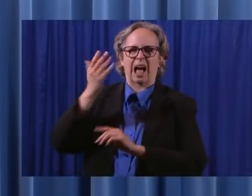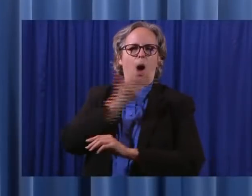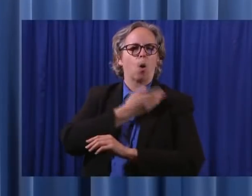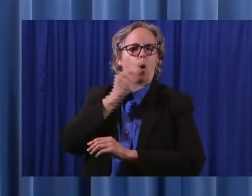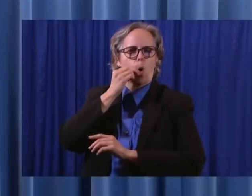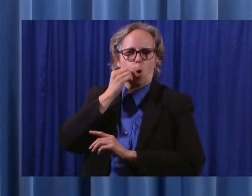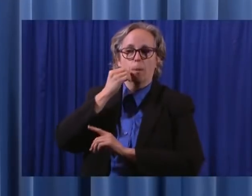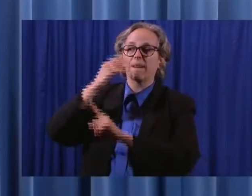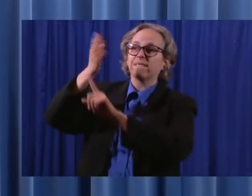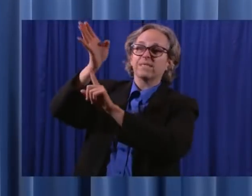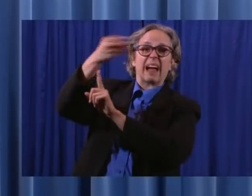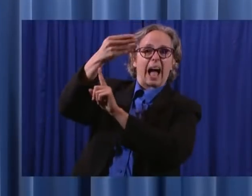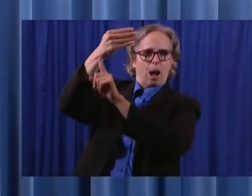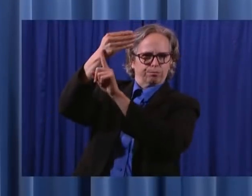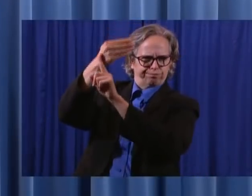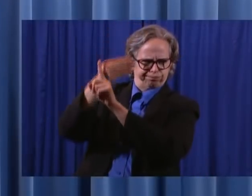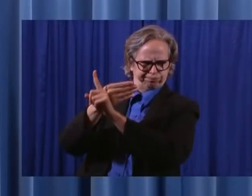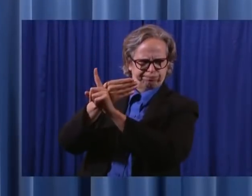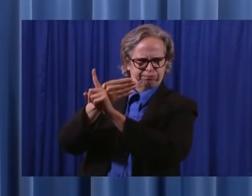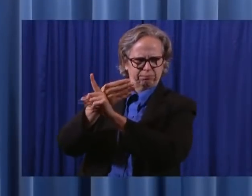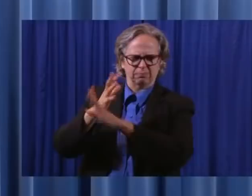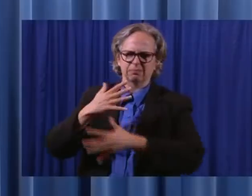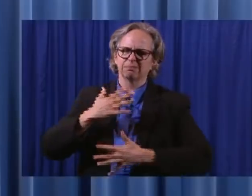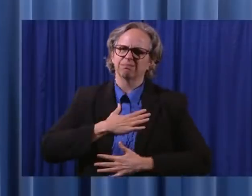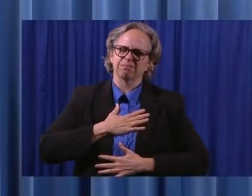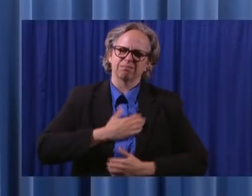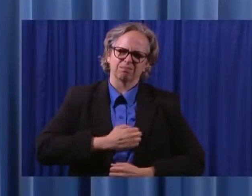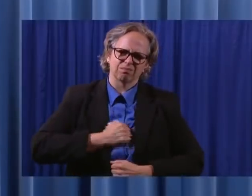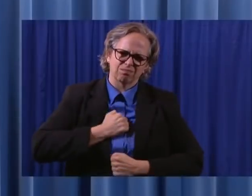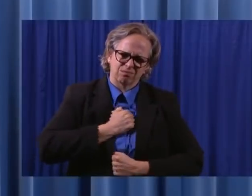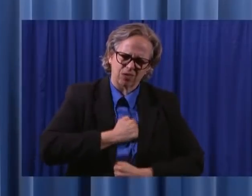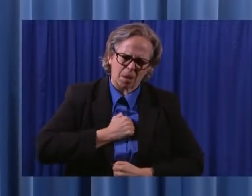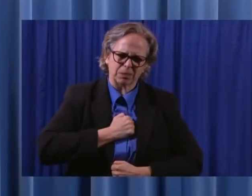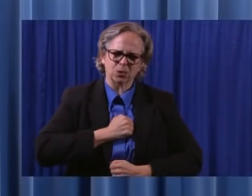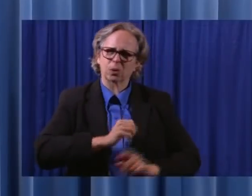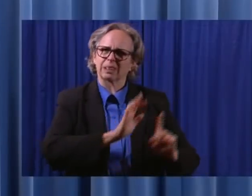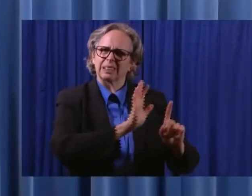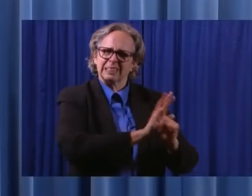to his mother and stepdad, Michelle and Scott Henry,